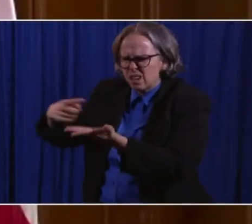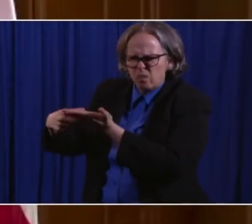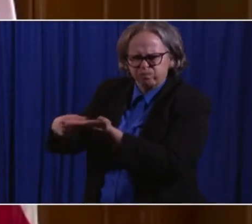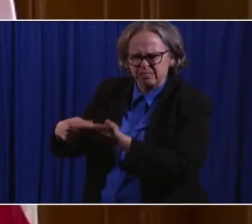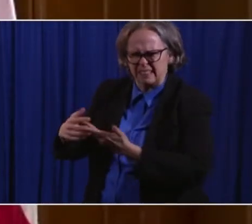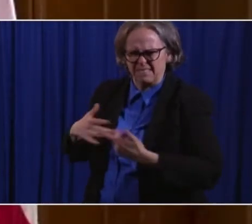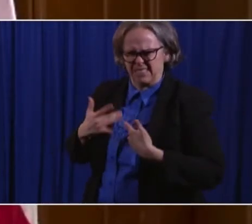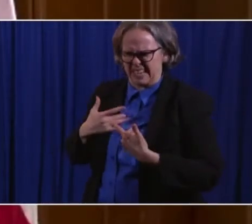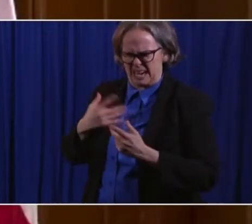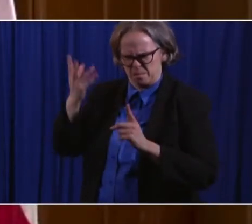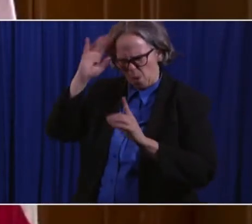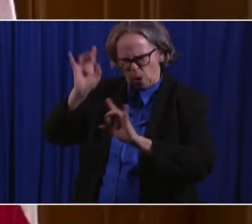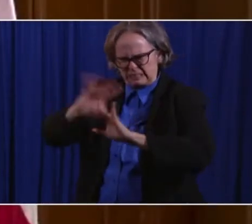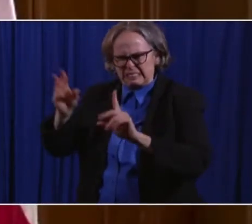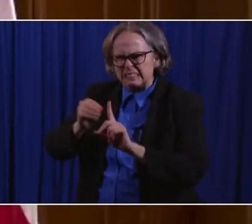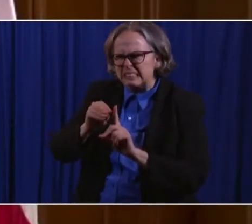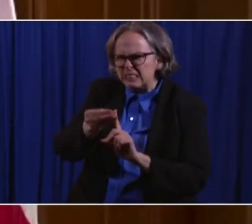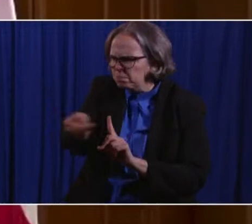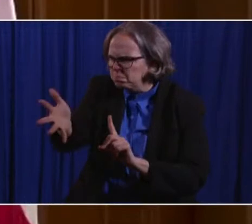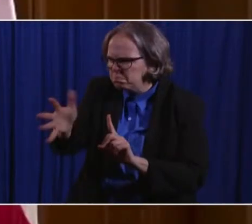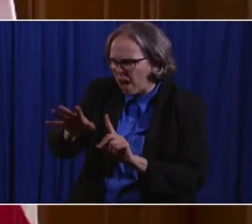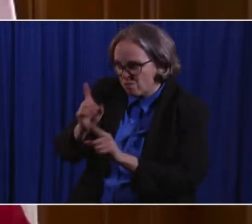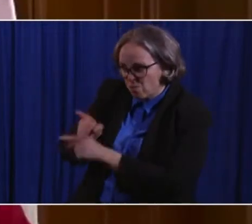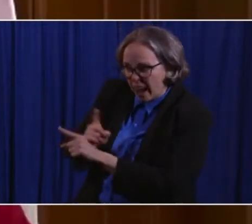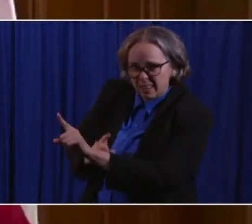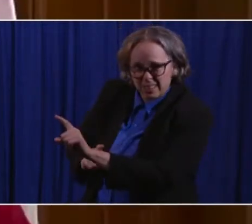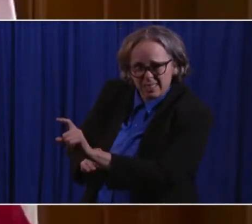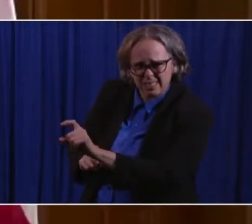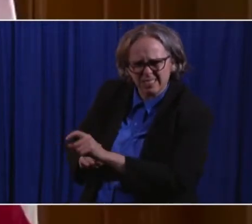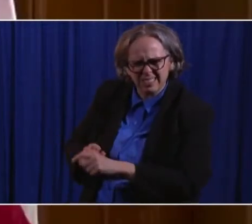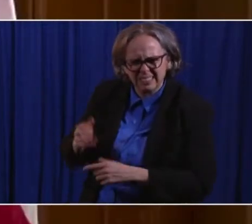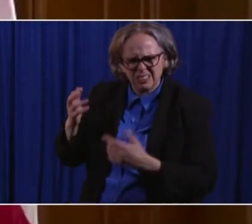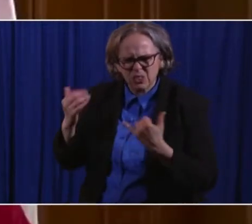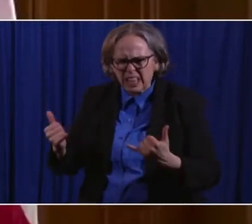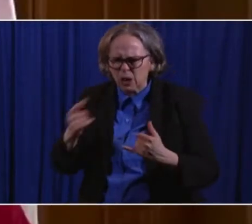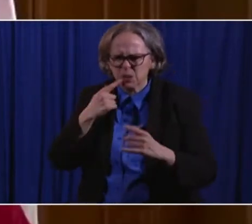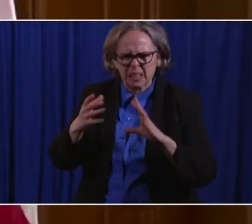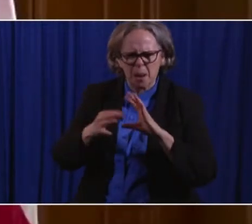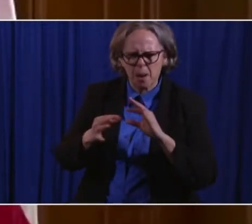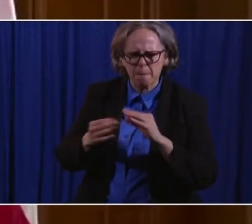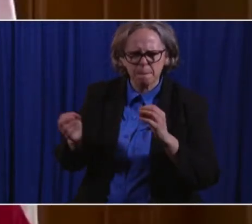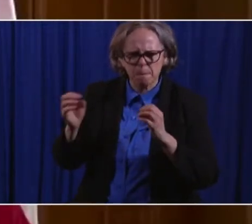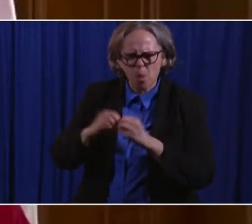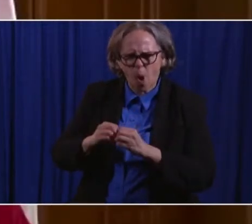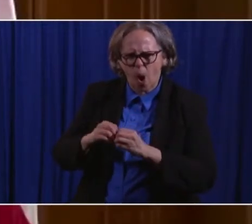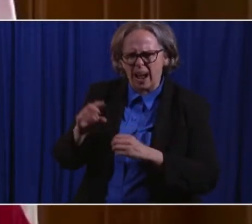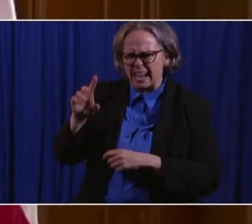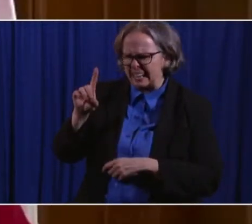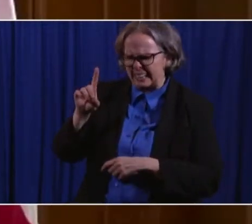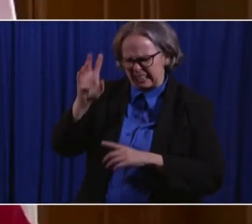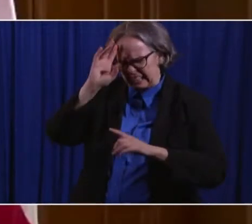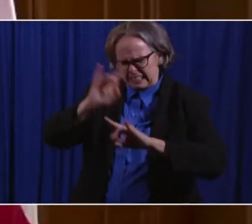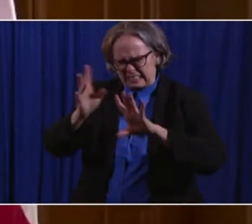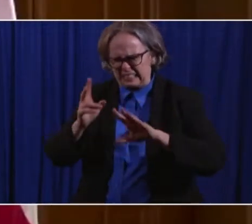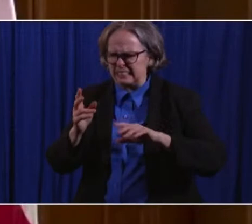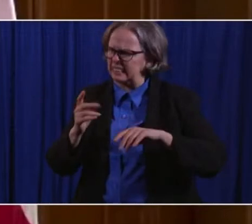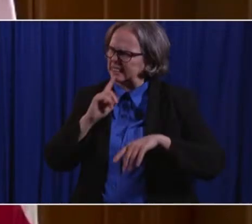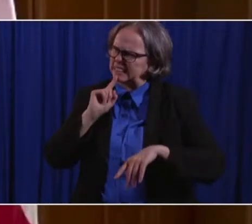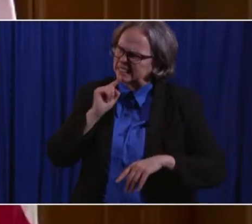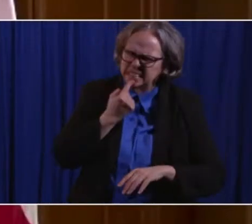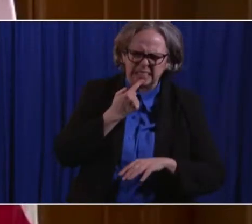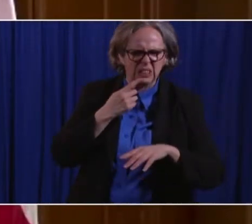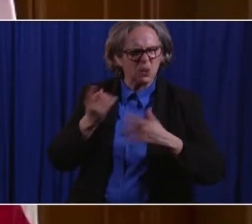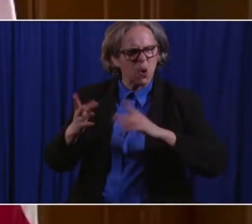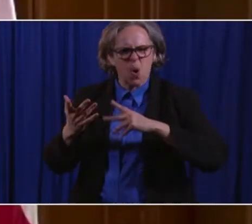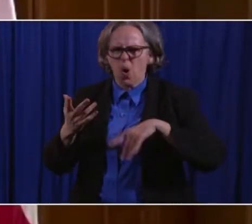I didn't start hearing more deadly until, I don't know, a week or so ago. How do we quantify these, or do we